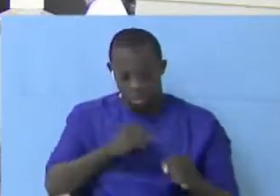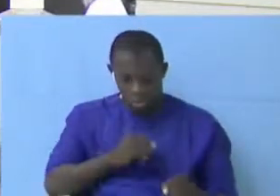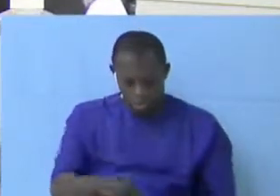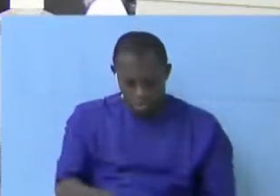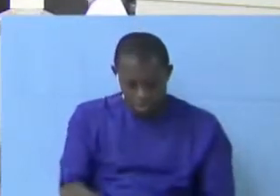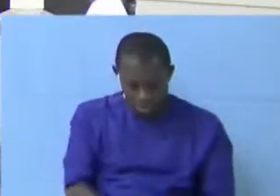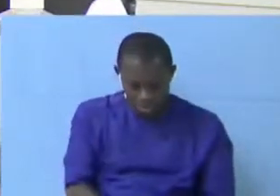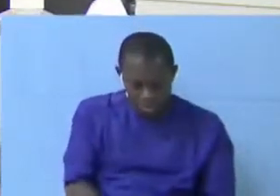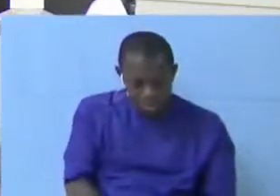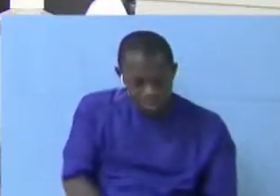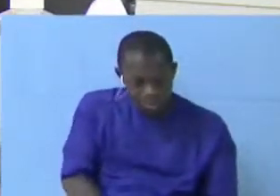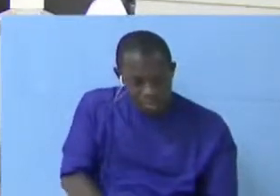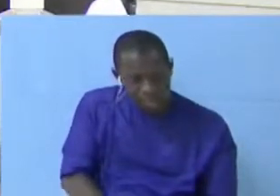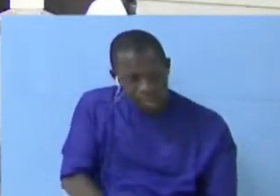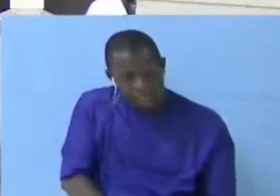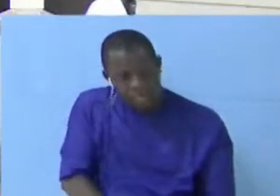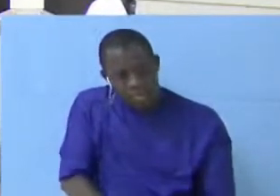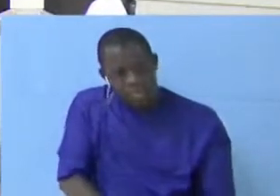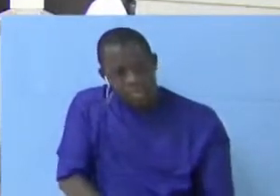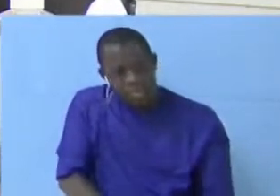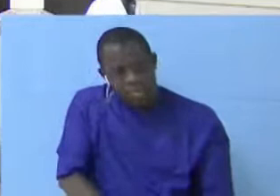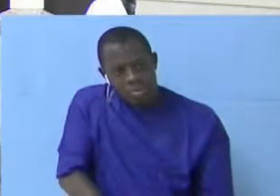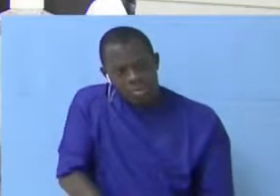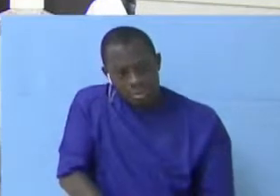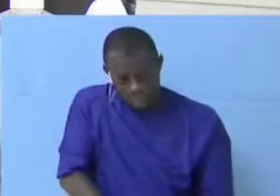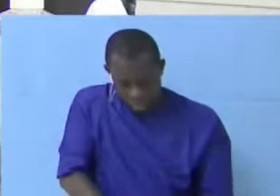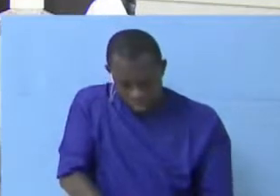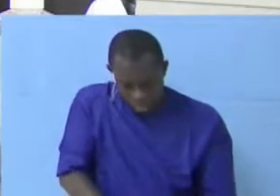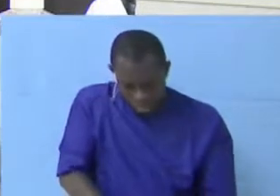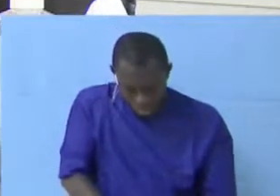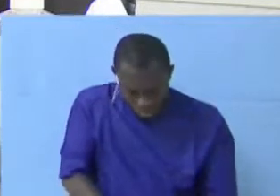Whom I came to know as Modou Njai.